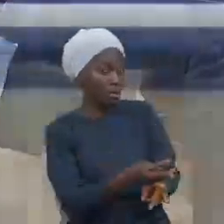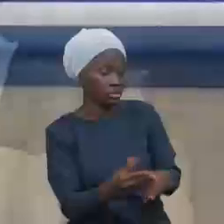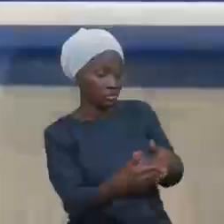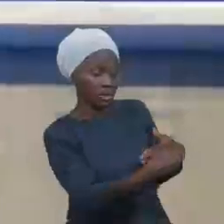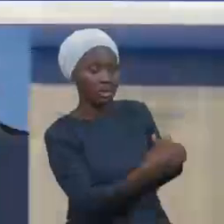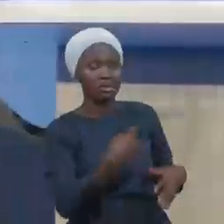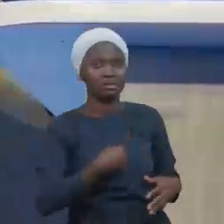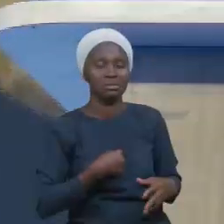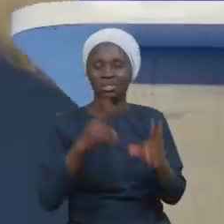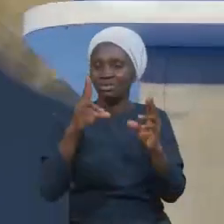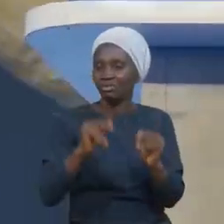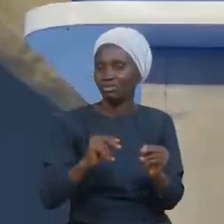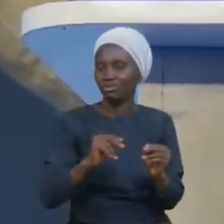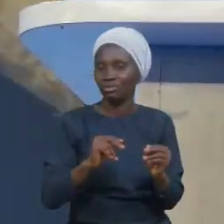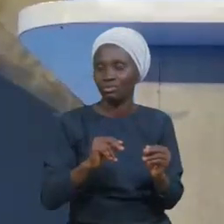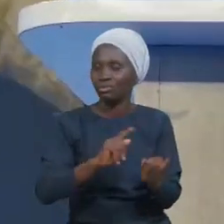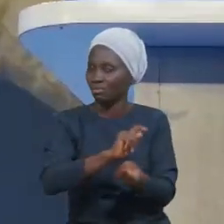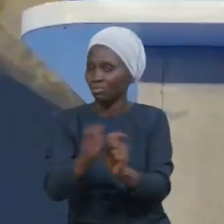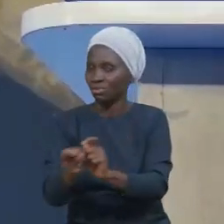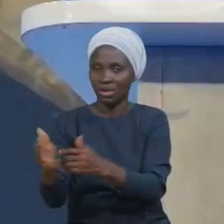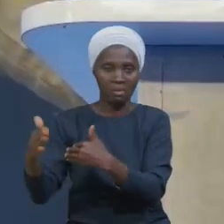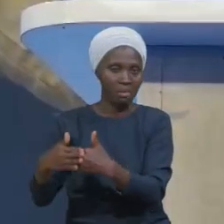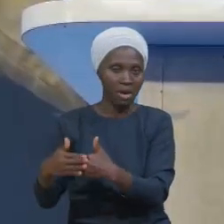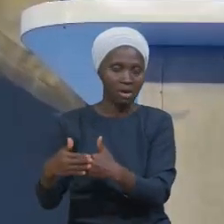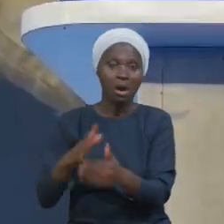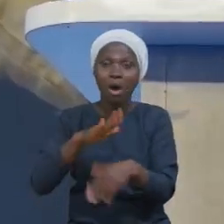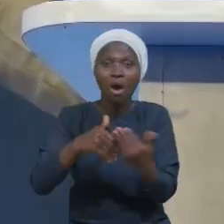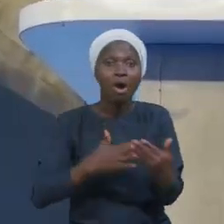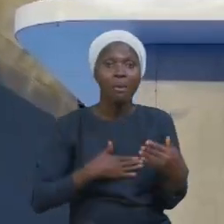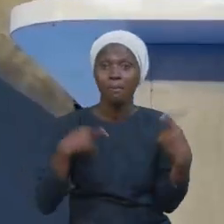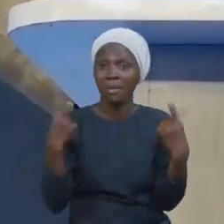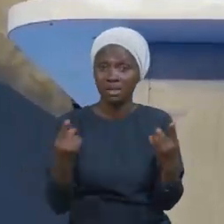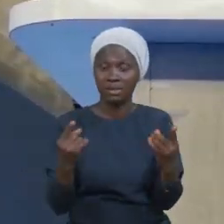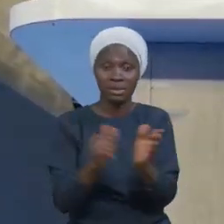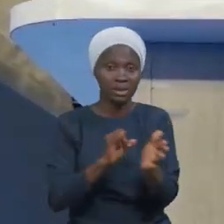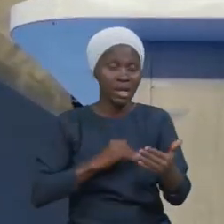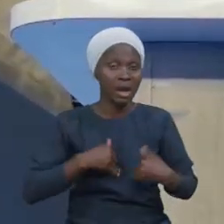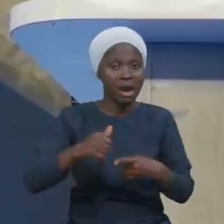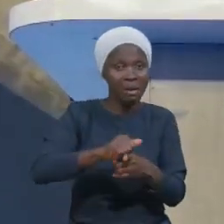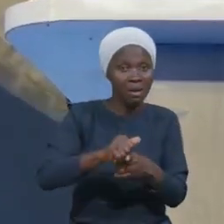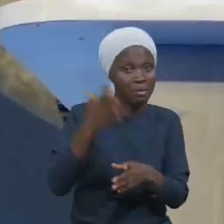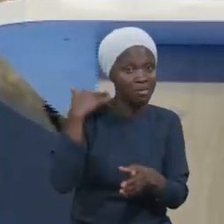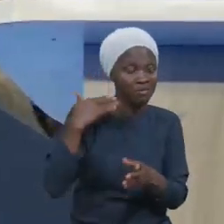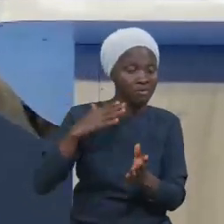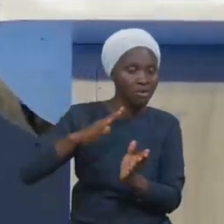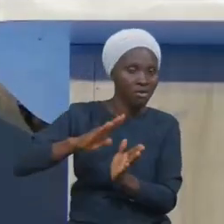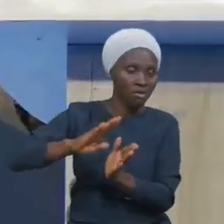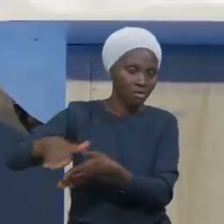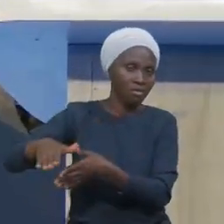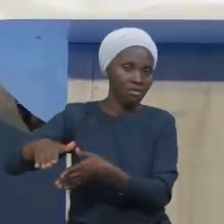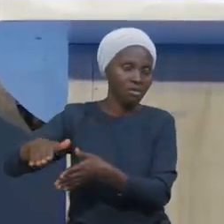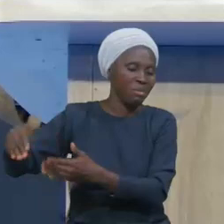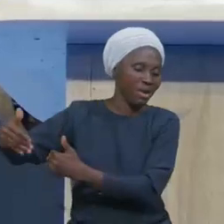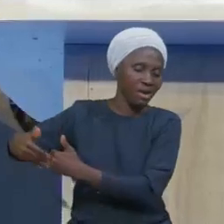turning back, no turning back. All my sins that I've done before behind me, and the cross